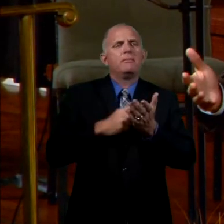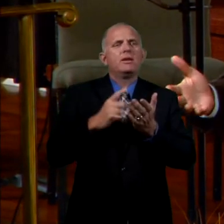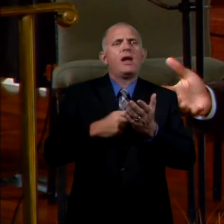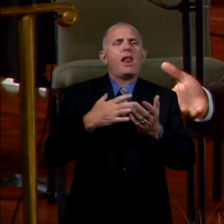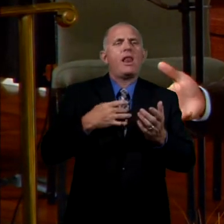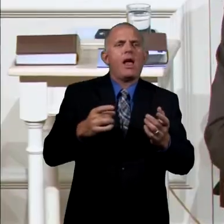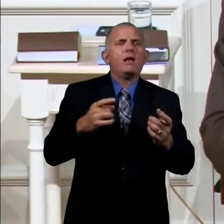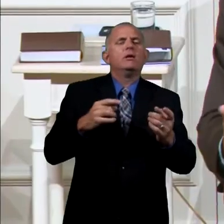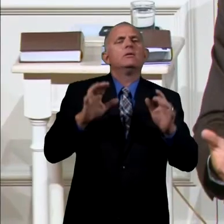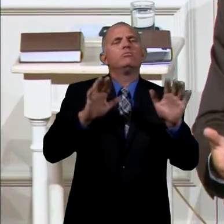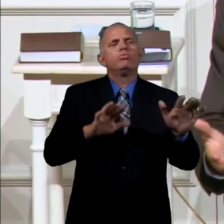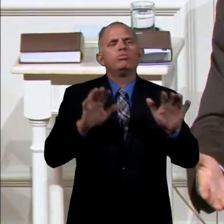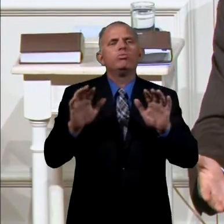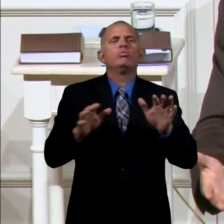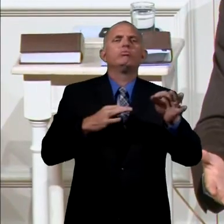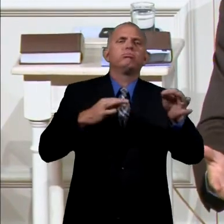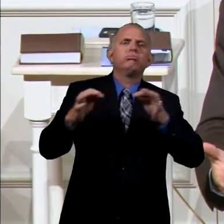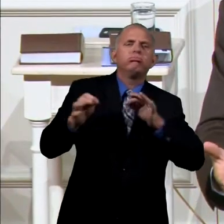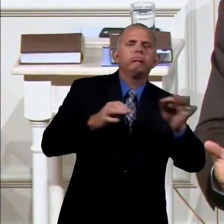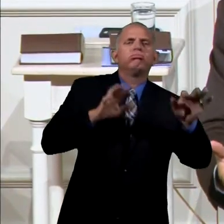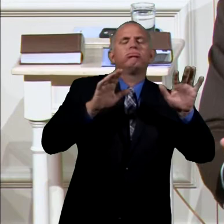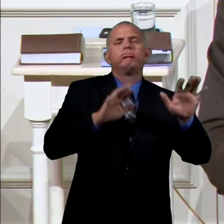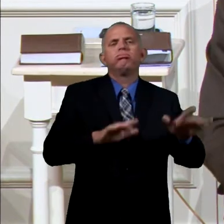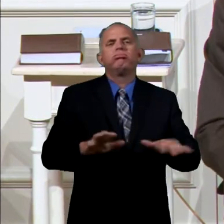her time getting to the point of conversation.